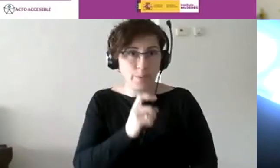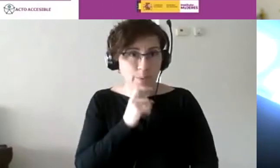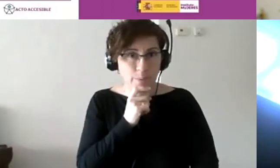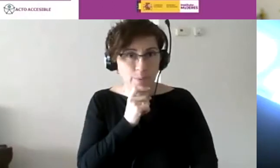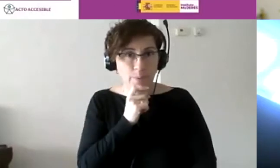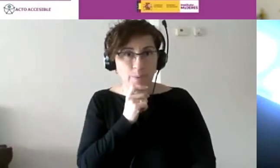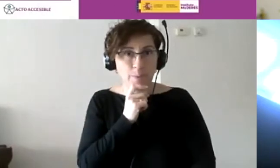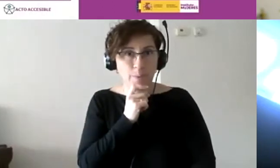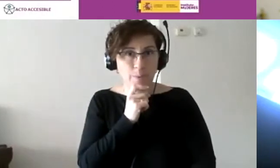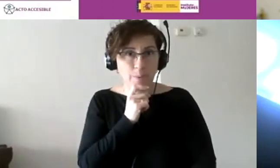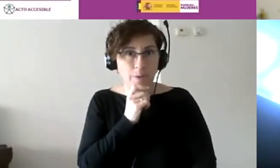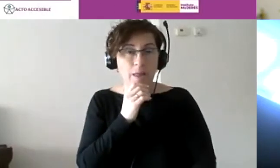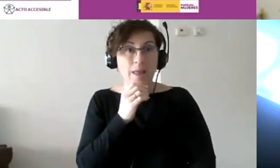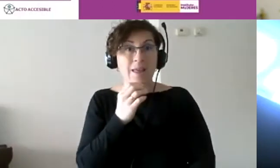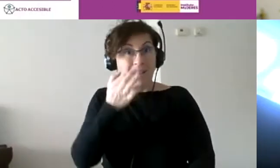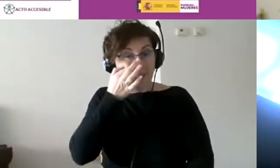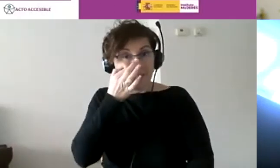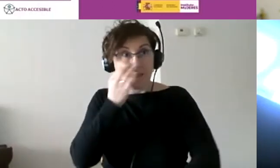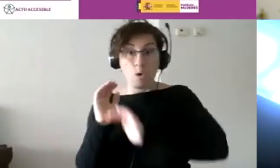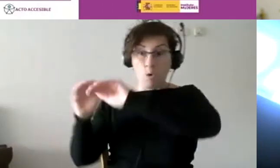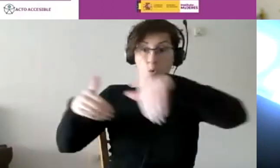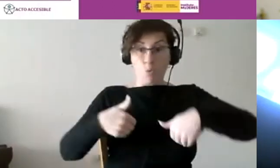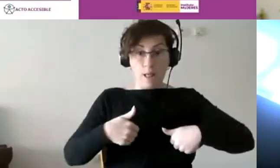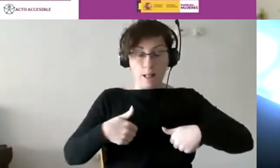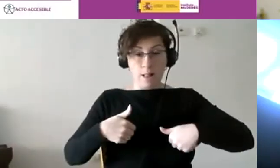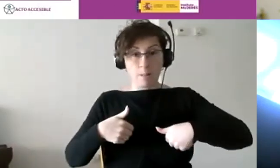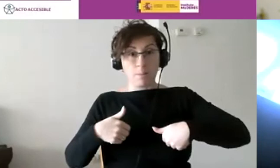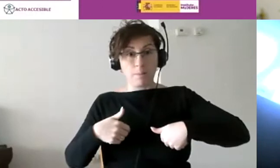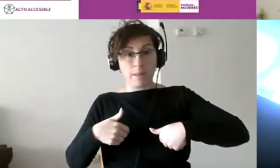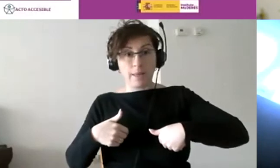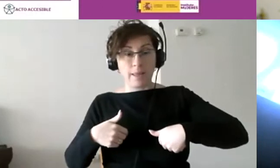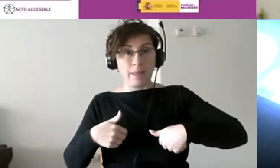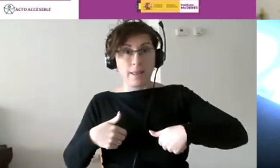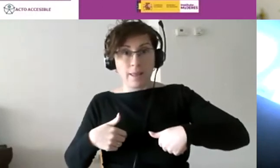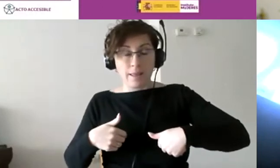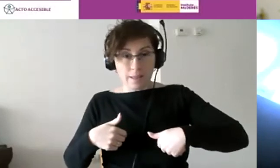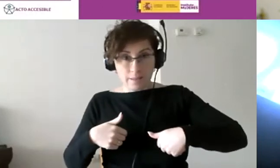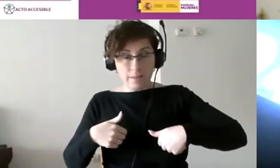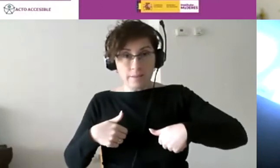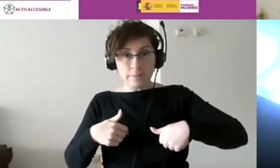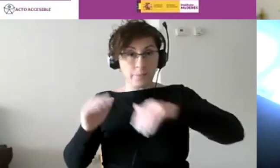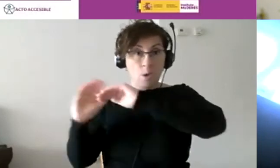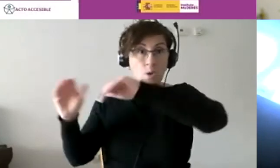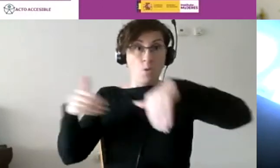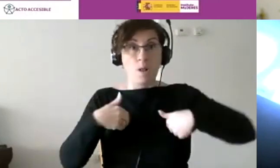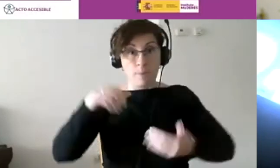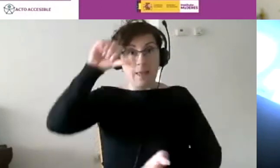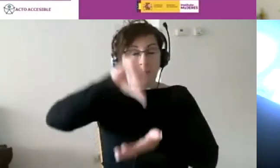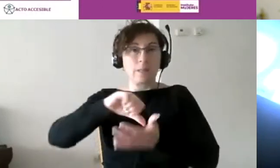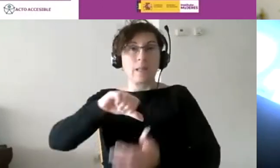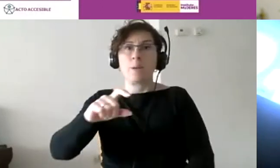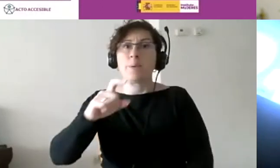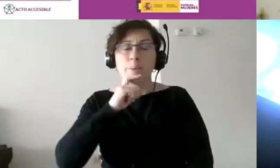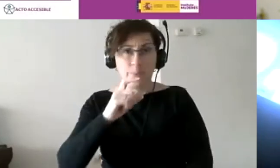only 30 kilometers from Kiev. And there stayed the only one doctor for